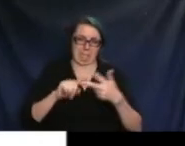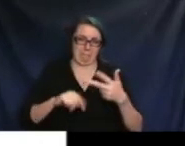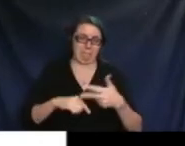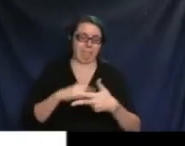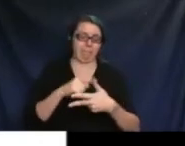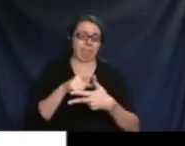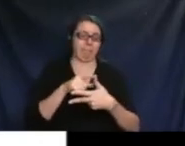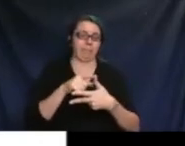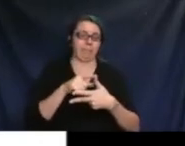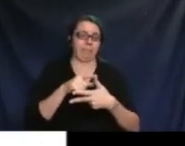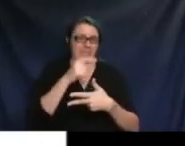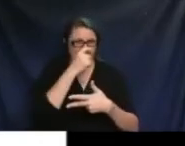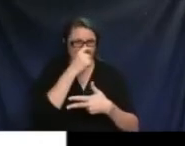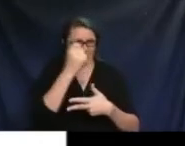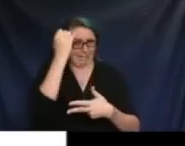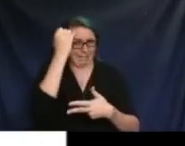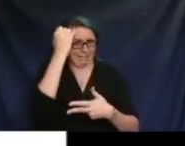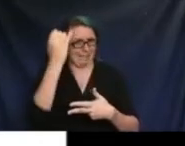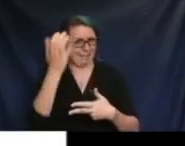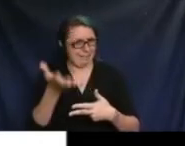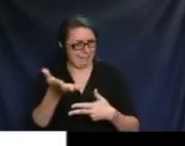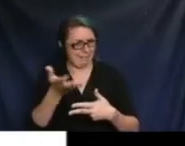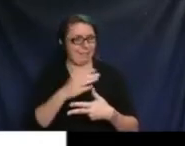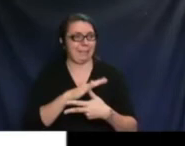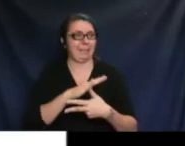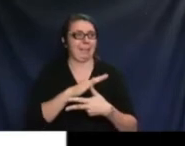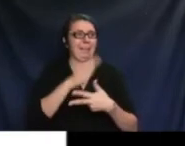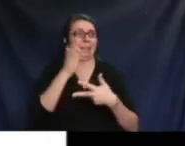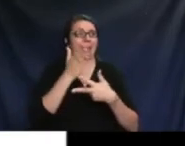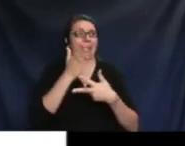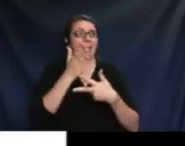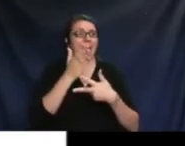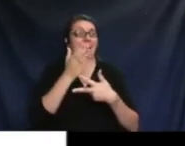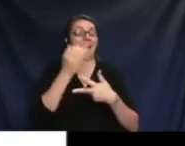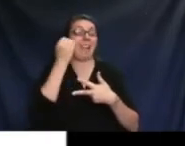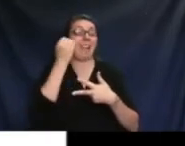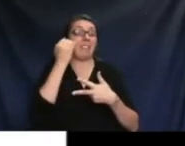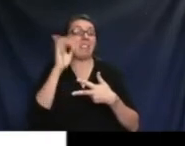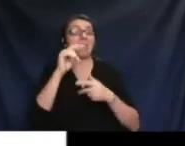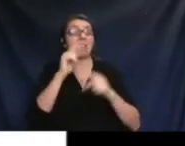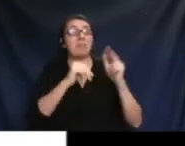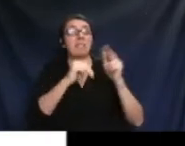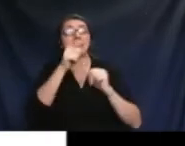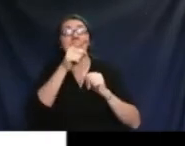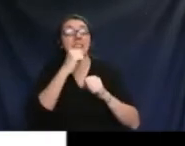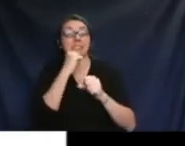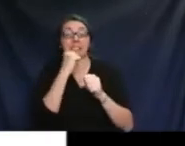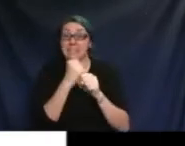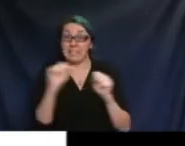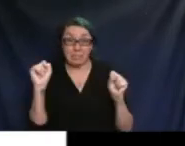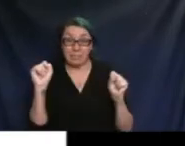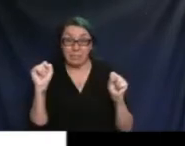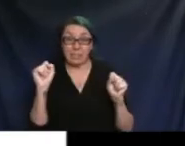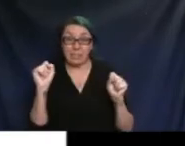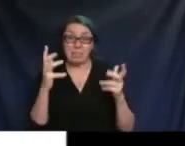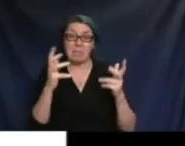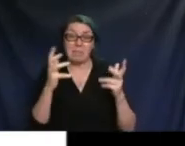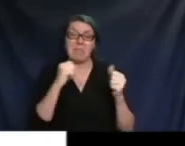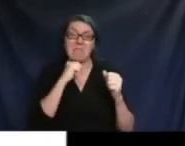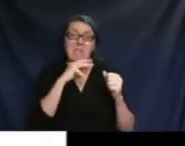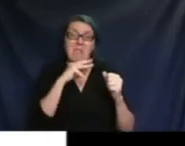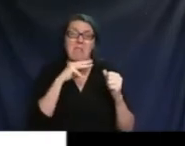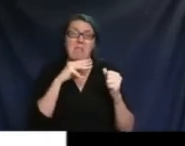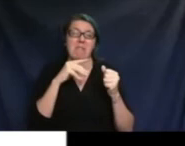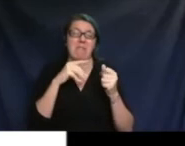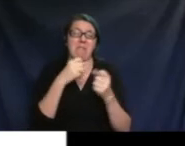interesting. Two, if it is a condemned, as in contaminated and unsafe site, then I can say